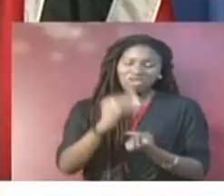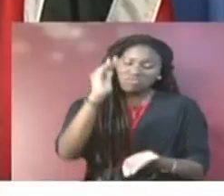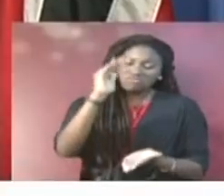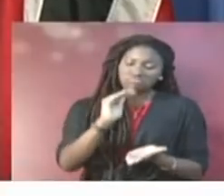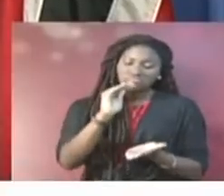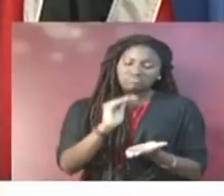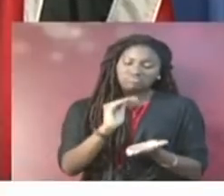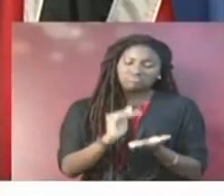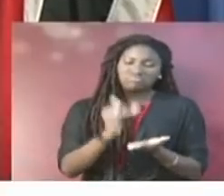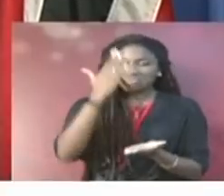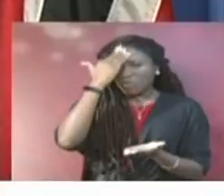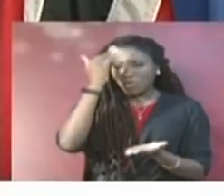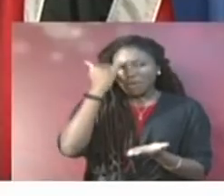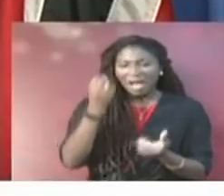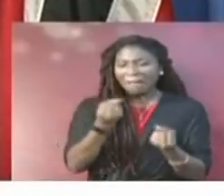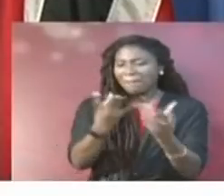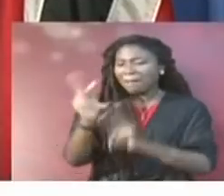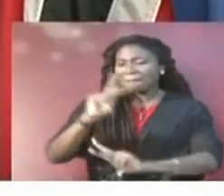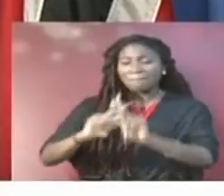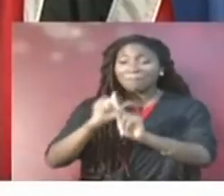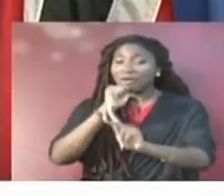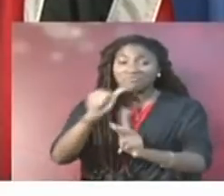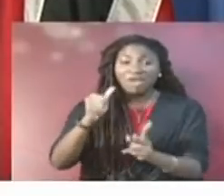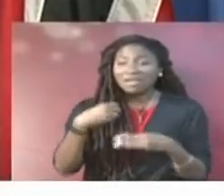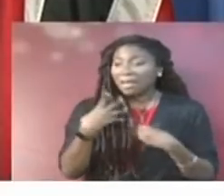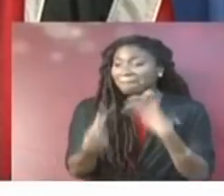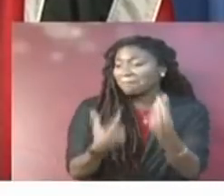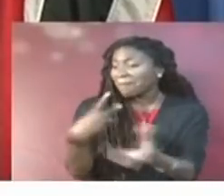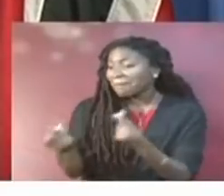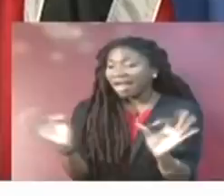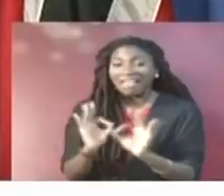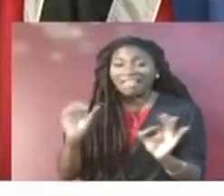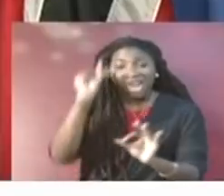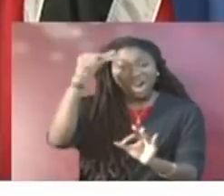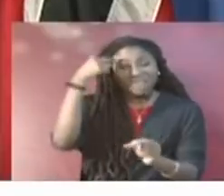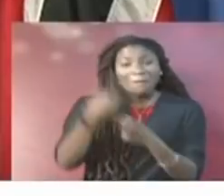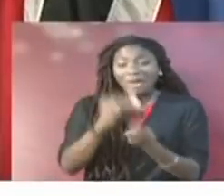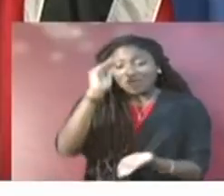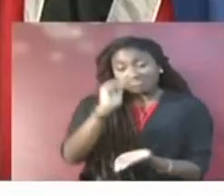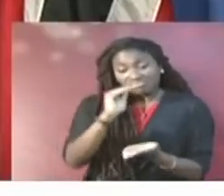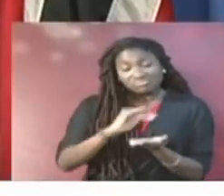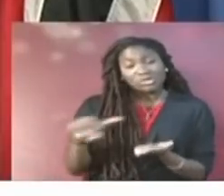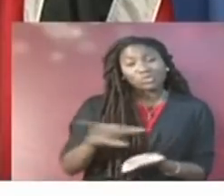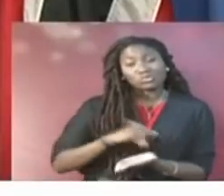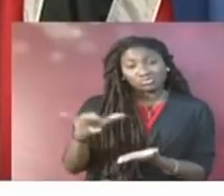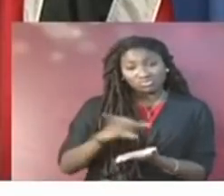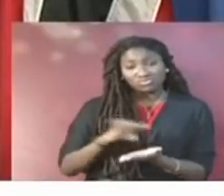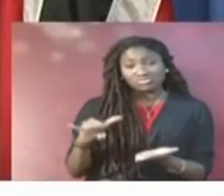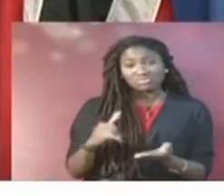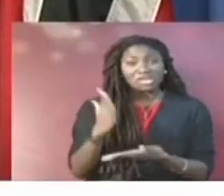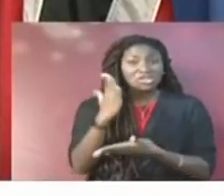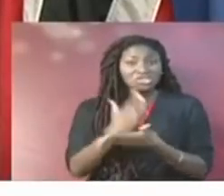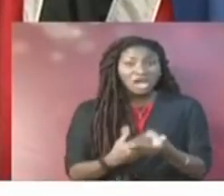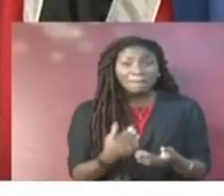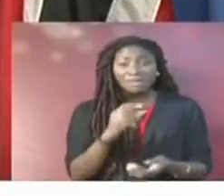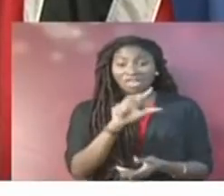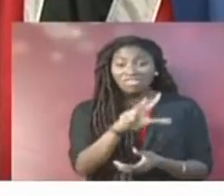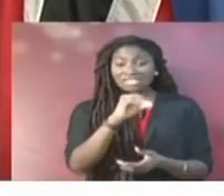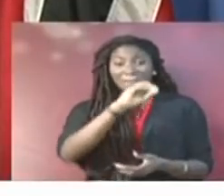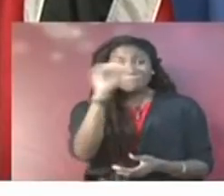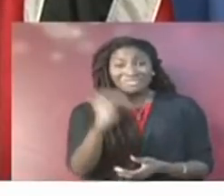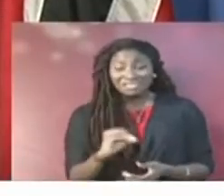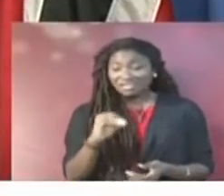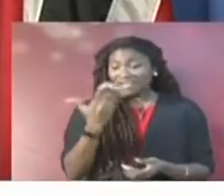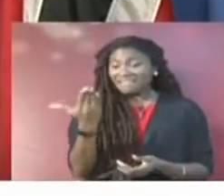better companies reporting a 30-odd% reduction in profits, another one reporting 15%. And those